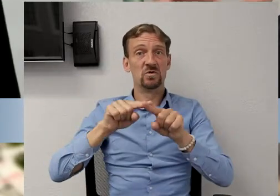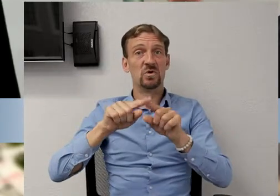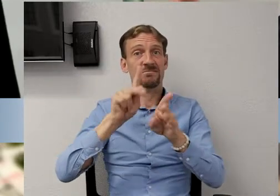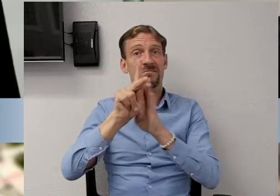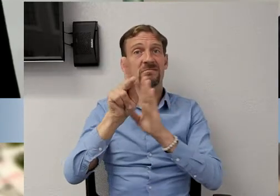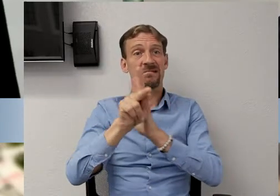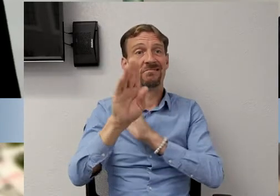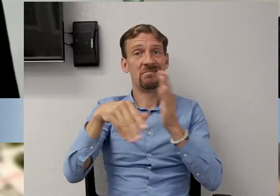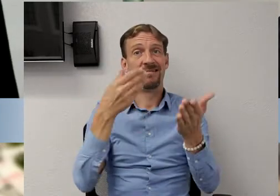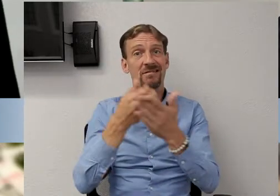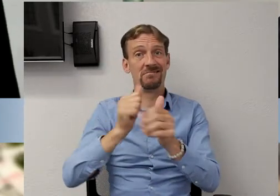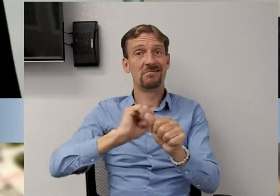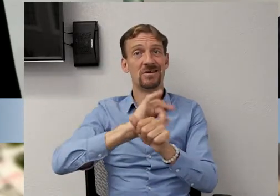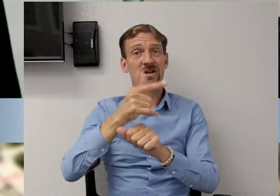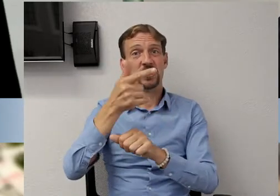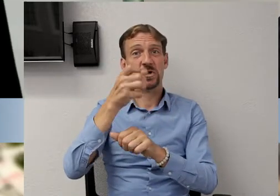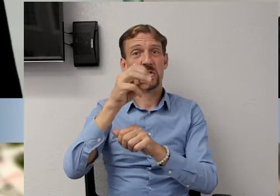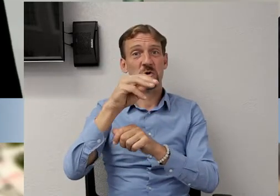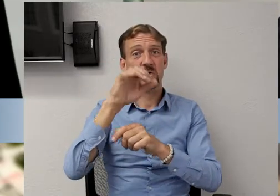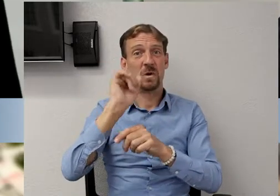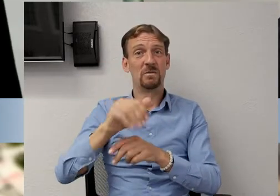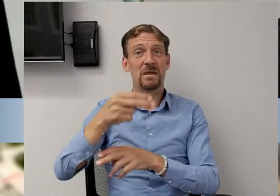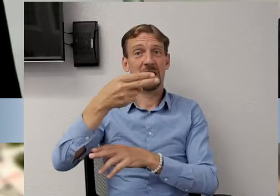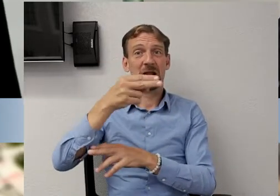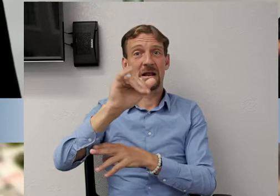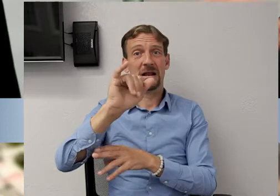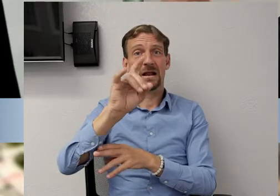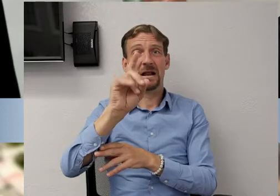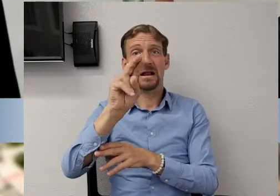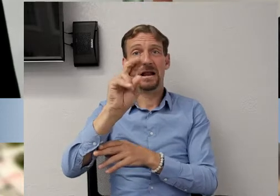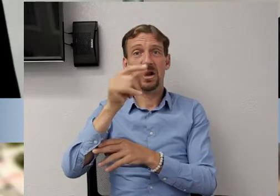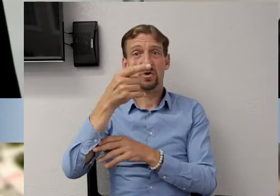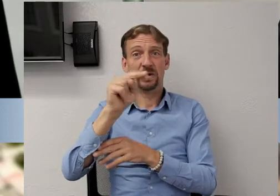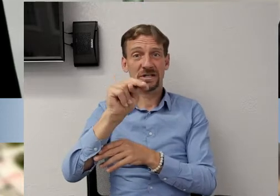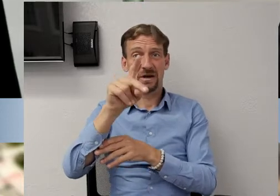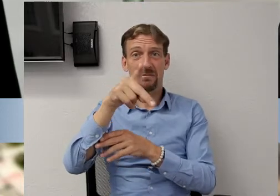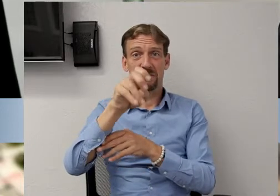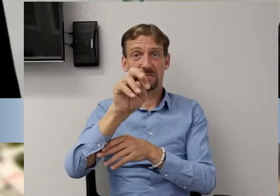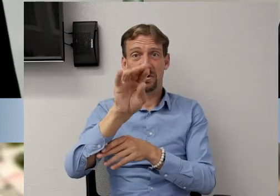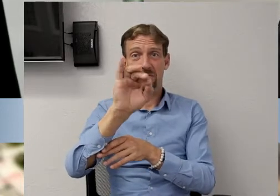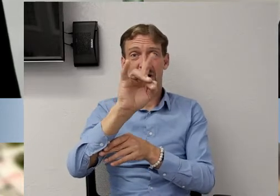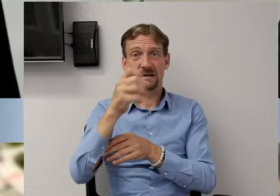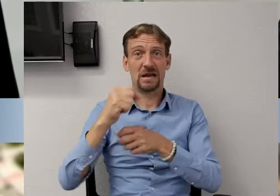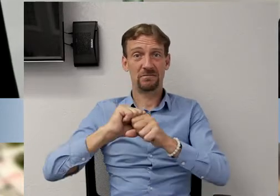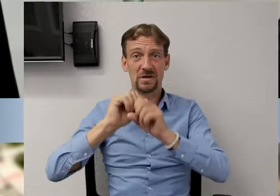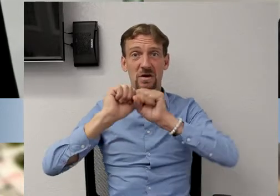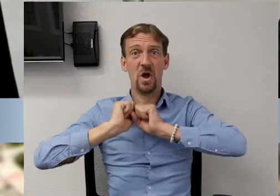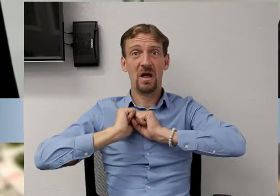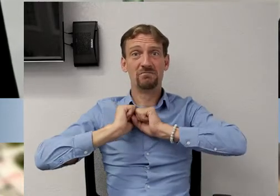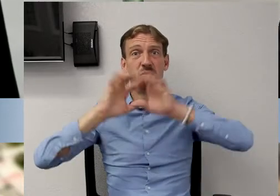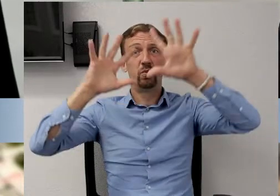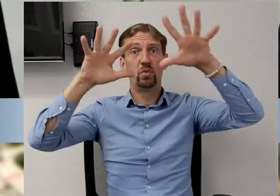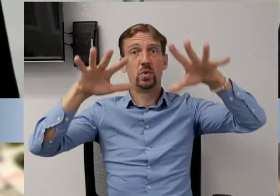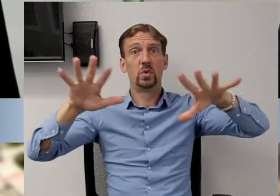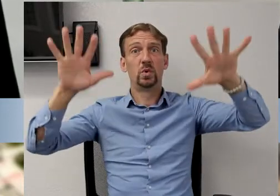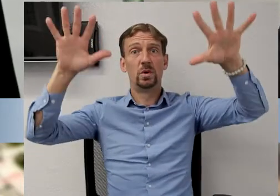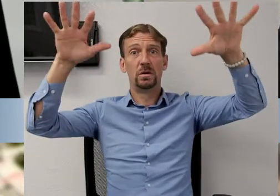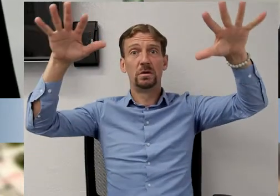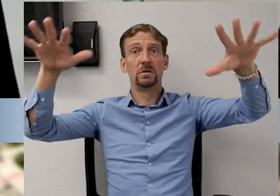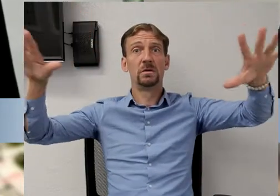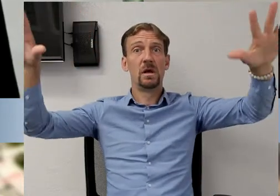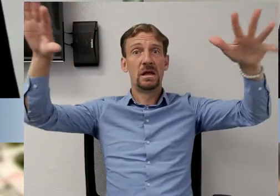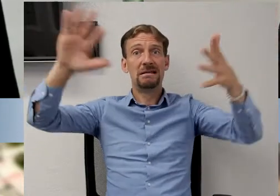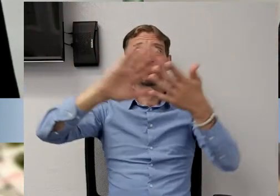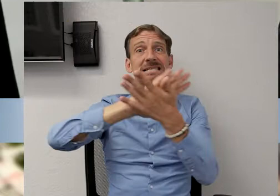takes that hydrogen peroxide and turns it into an aerosol that has proven to effectively